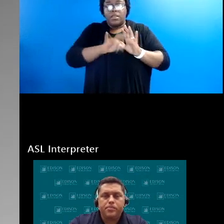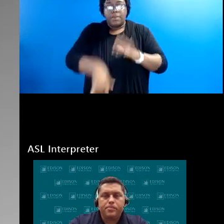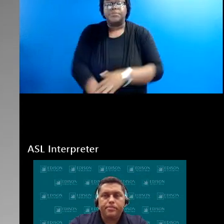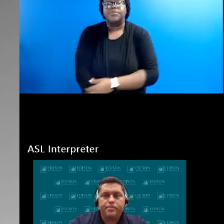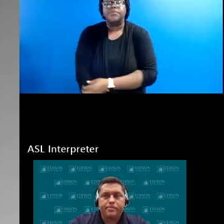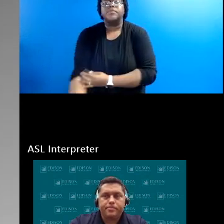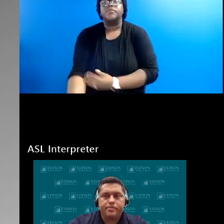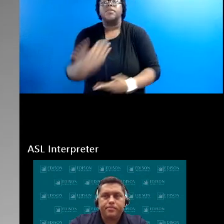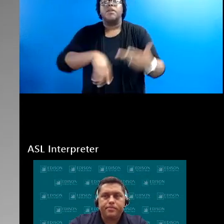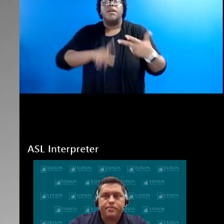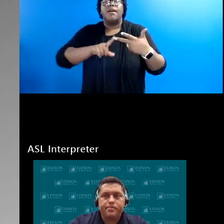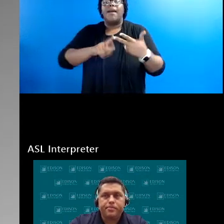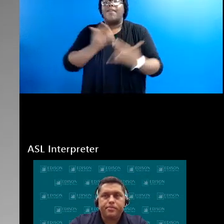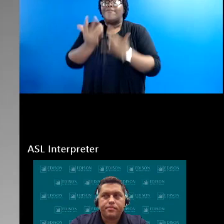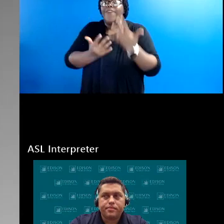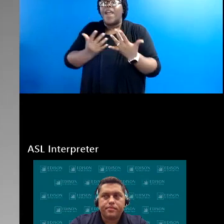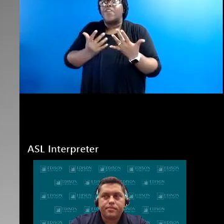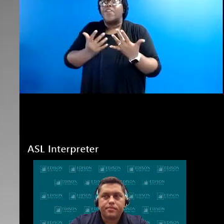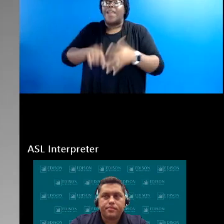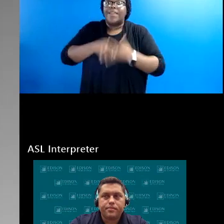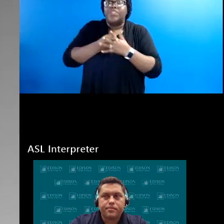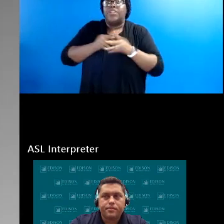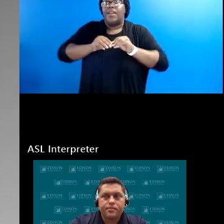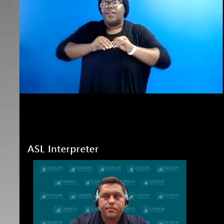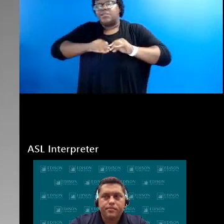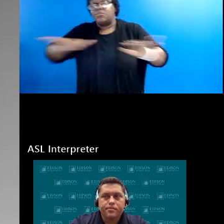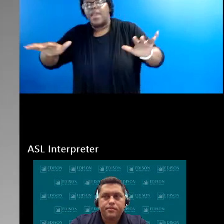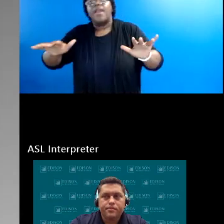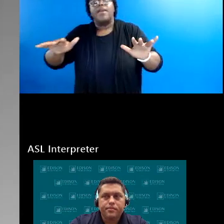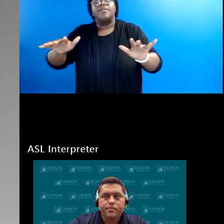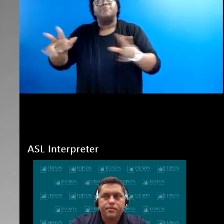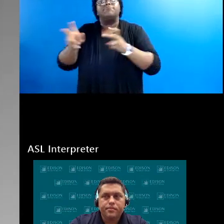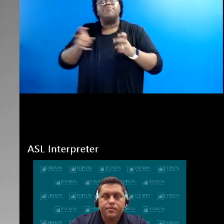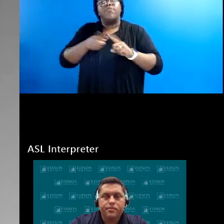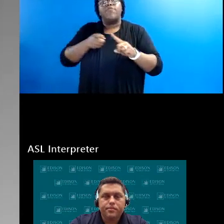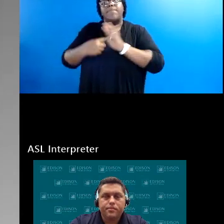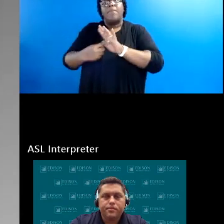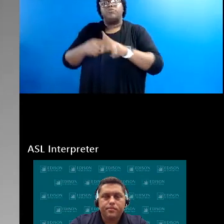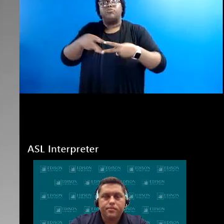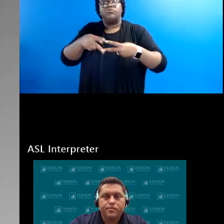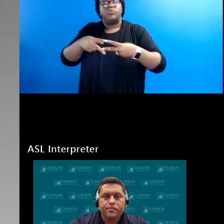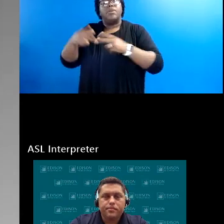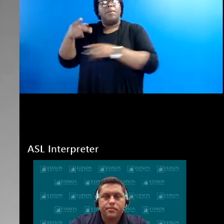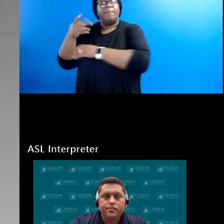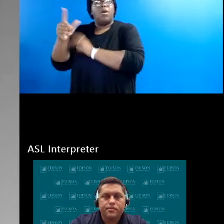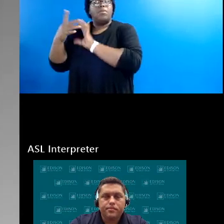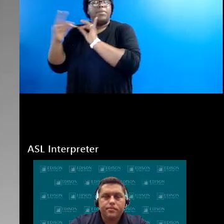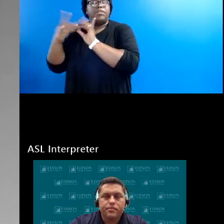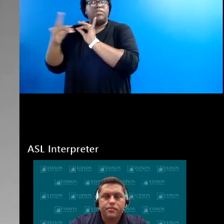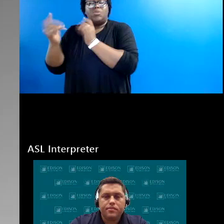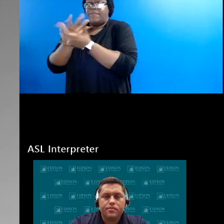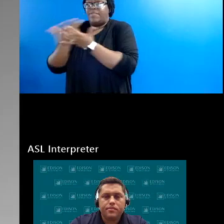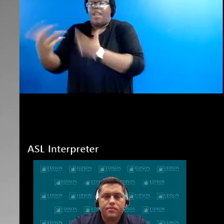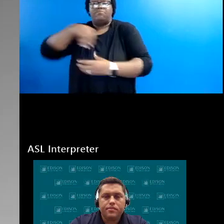then the fire ignition and spread we pick up from those models that Paul mentioned. So we put all this together and we